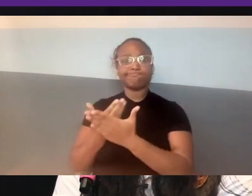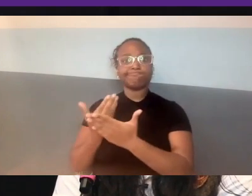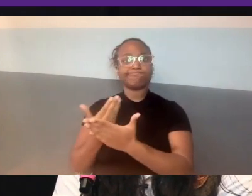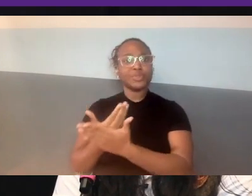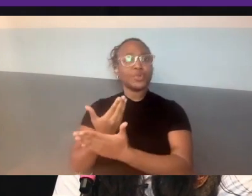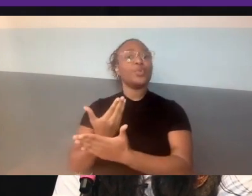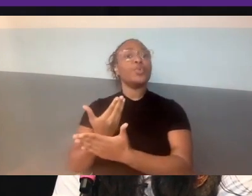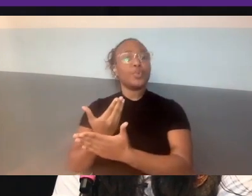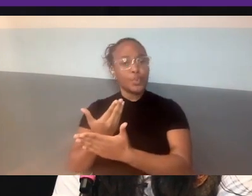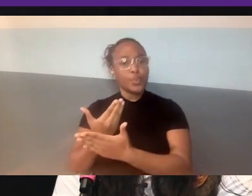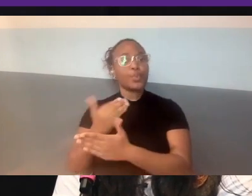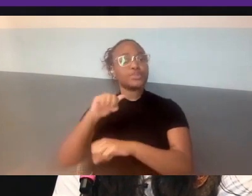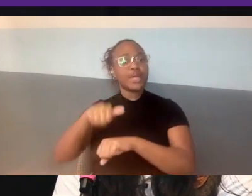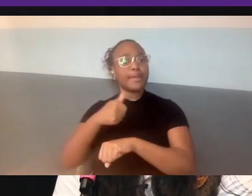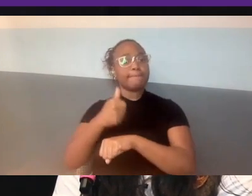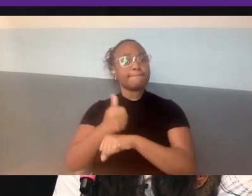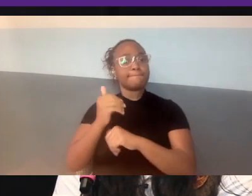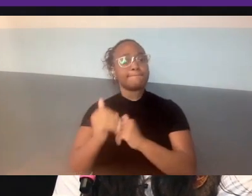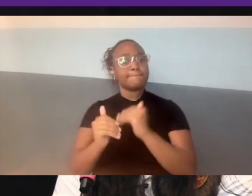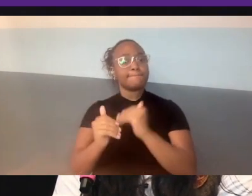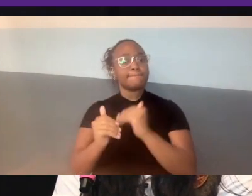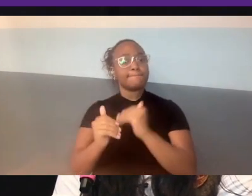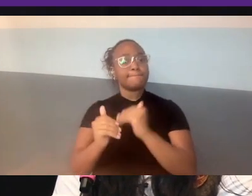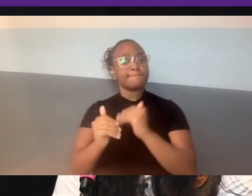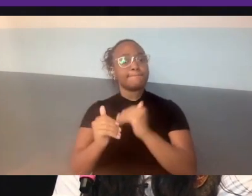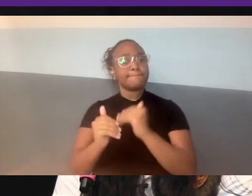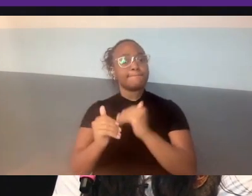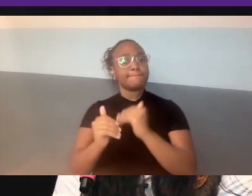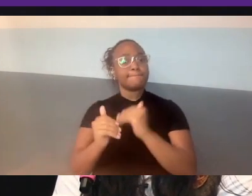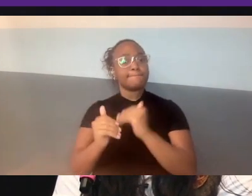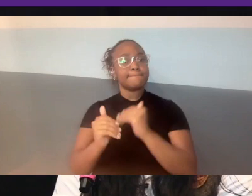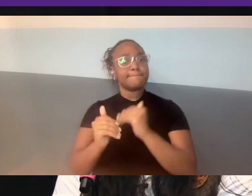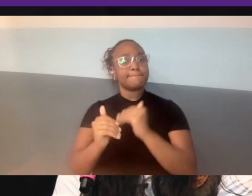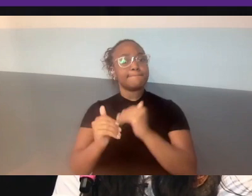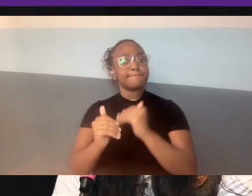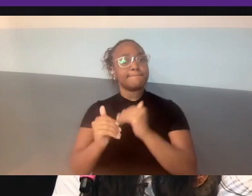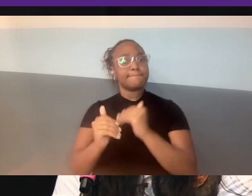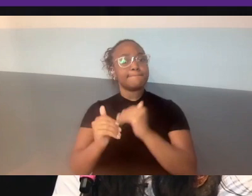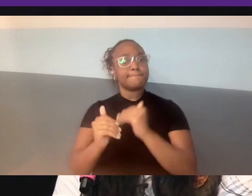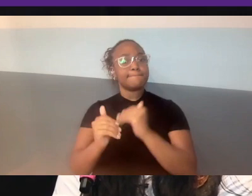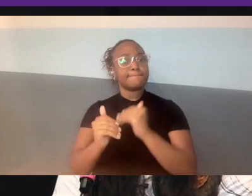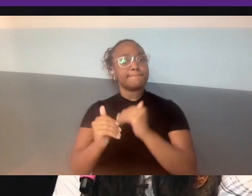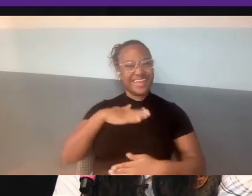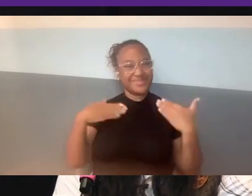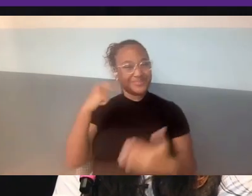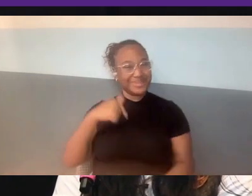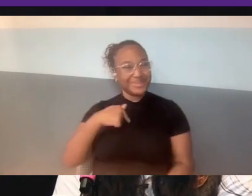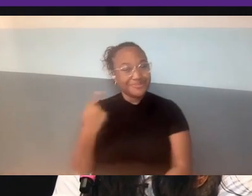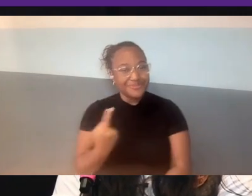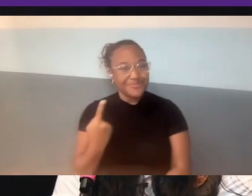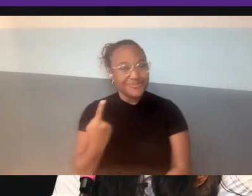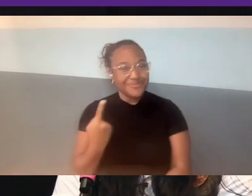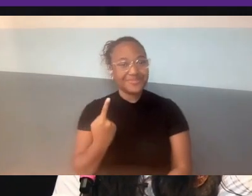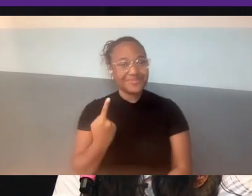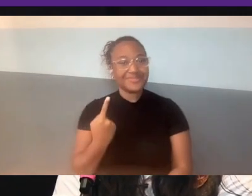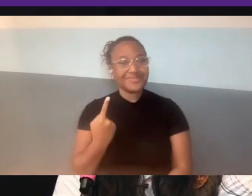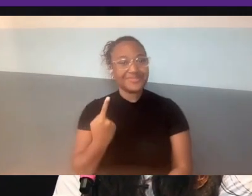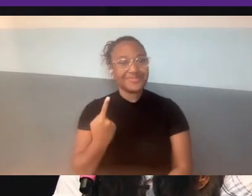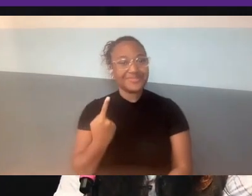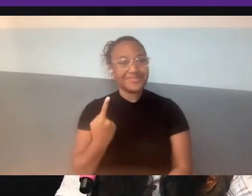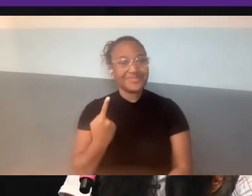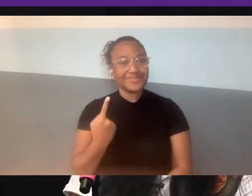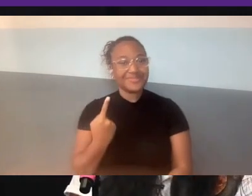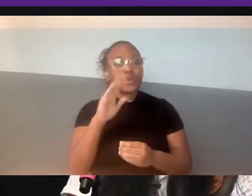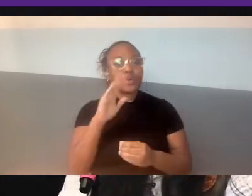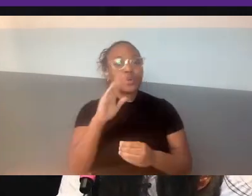and always joyful for me. So I don't know, I mean, not that I anticipate we're gonna have conflict,